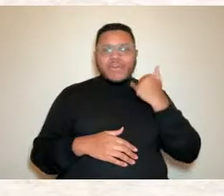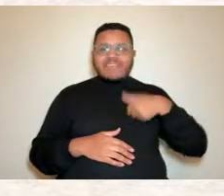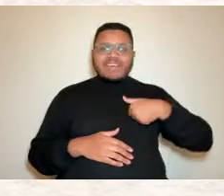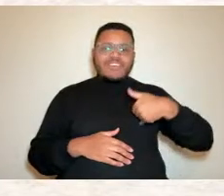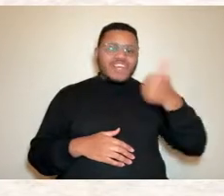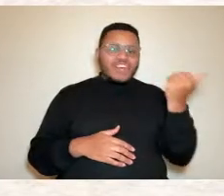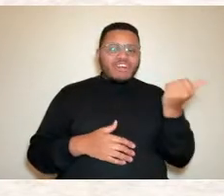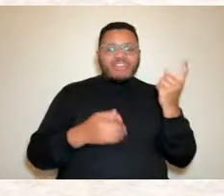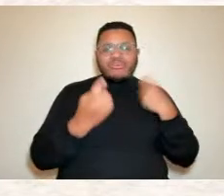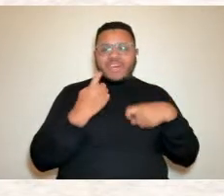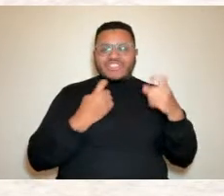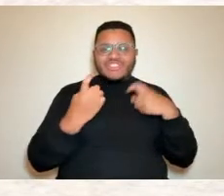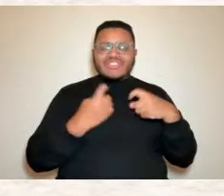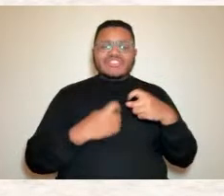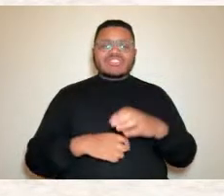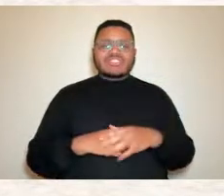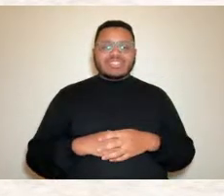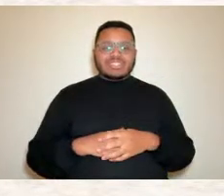questions.